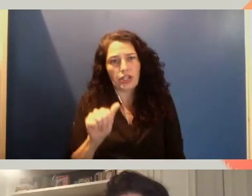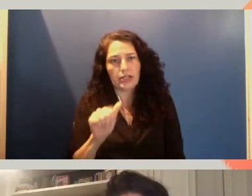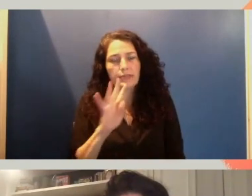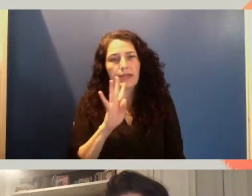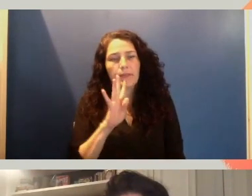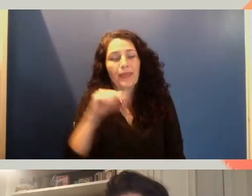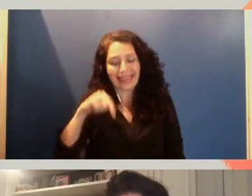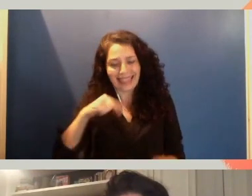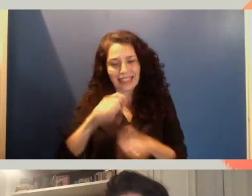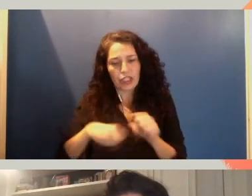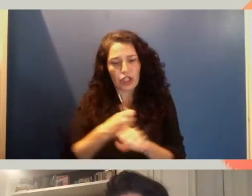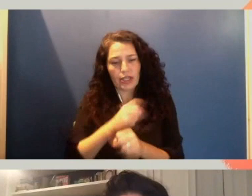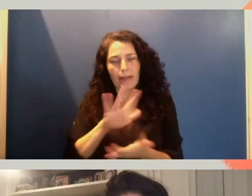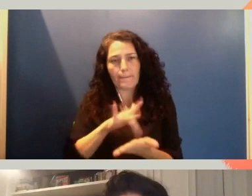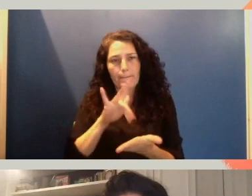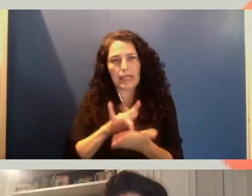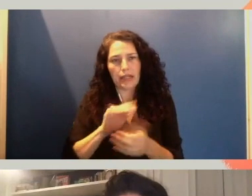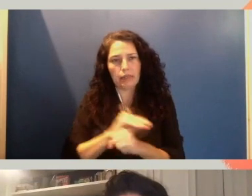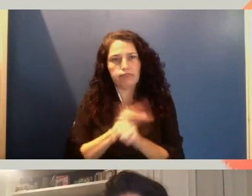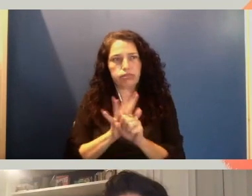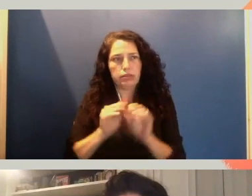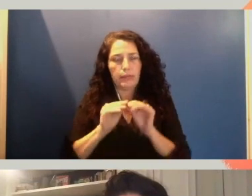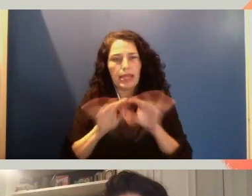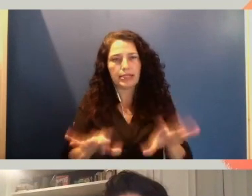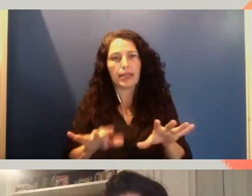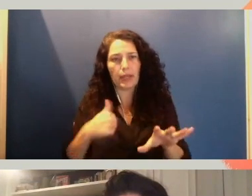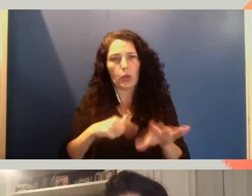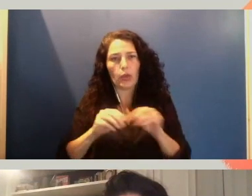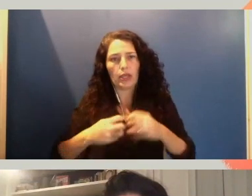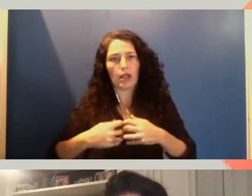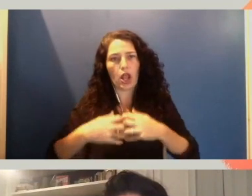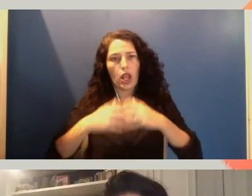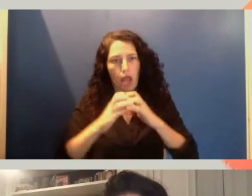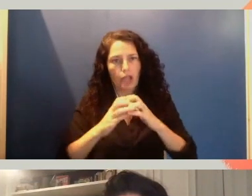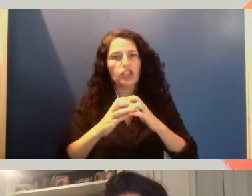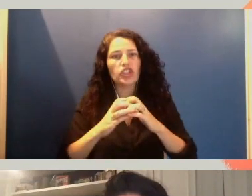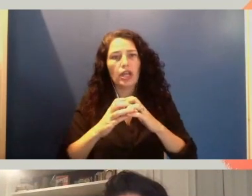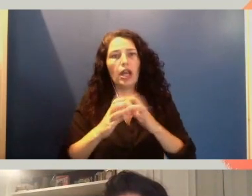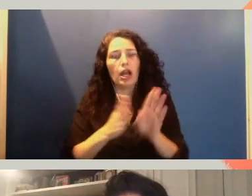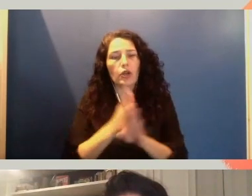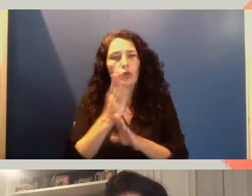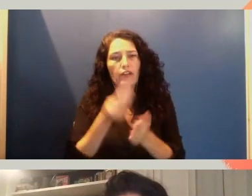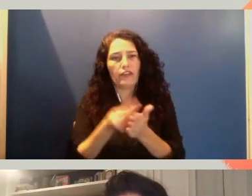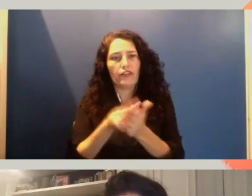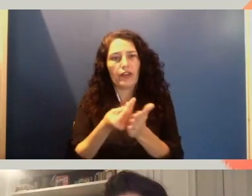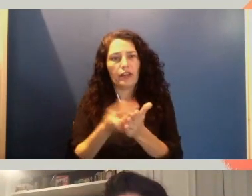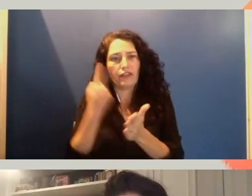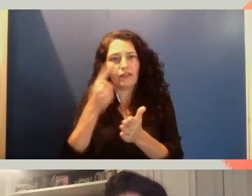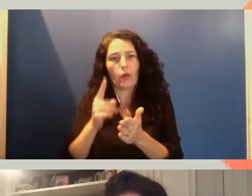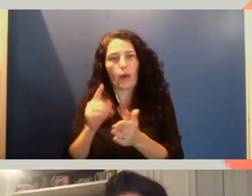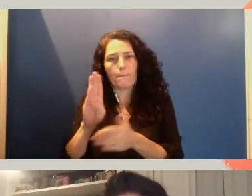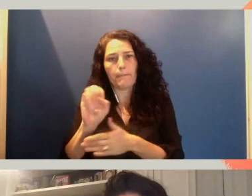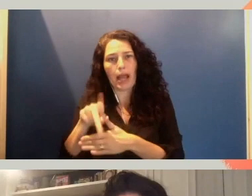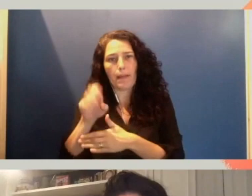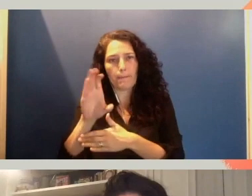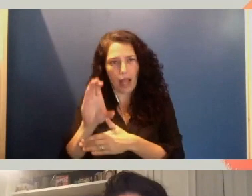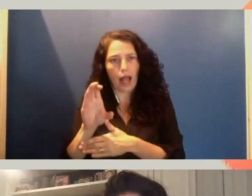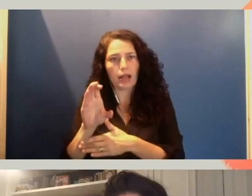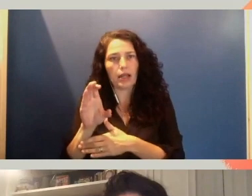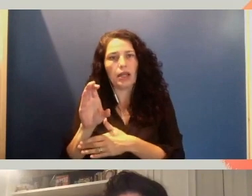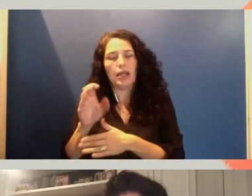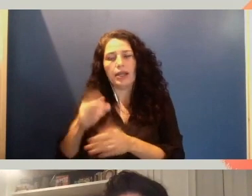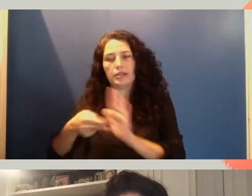pandemic launched a development fund for mid-career BIPOC filmmakers that's named after William